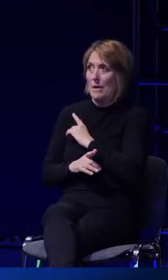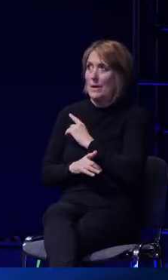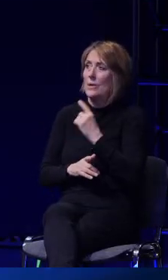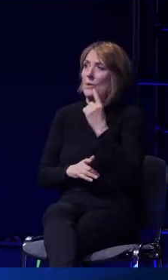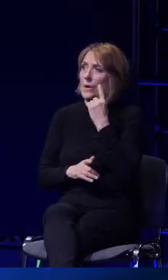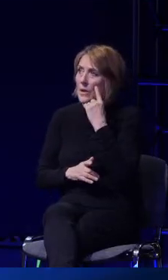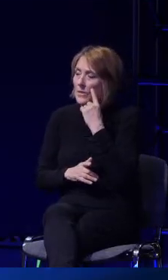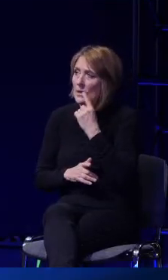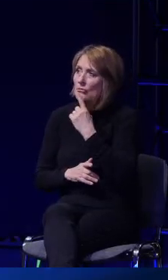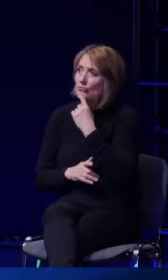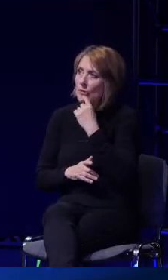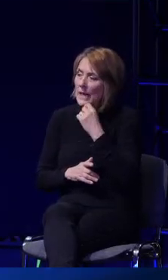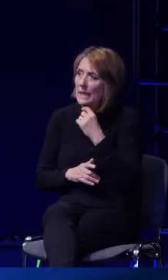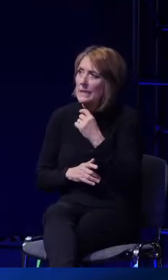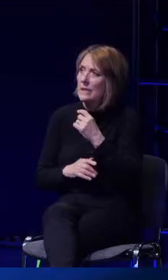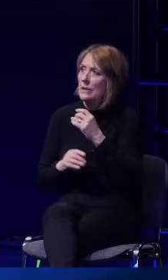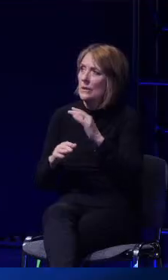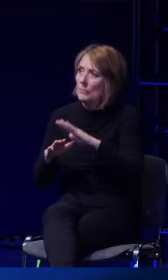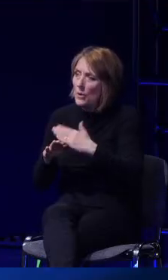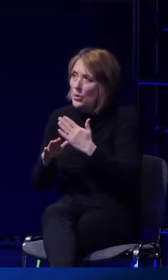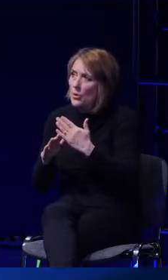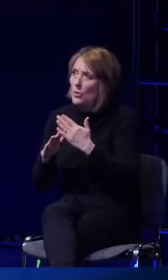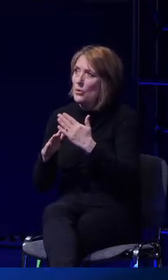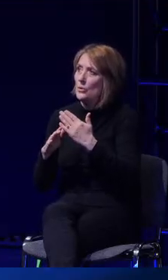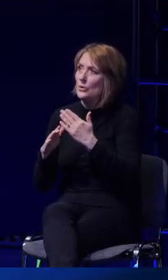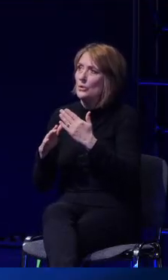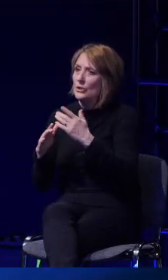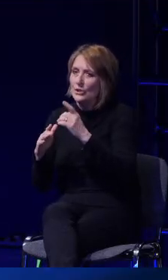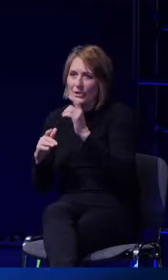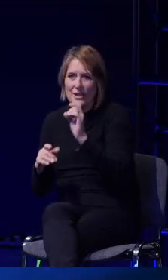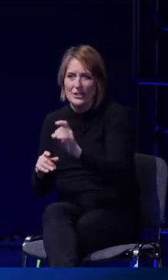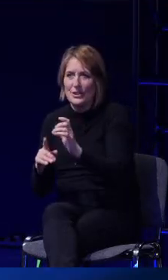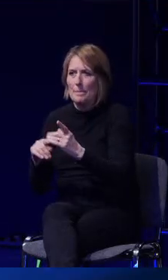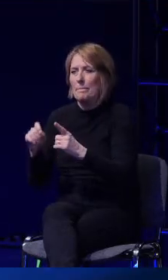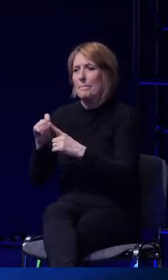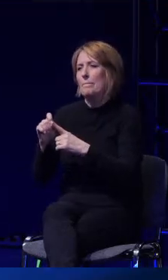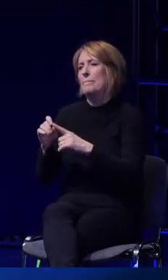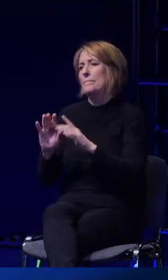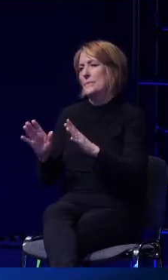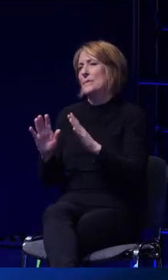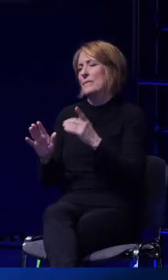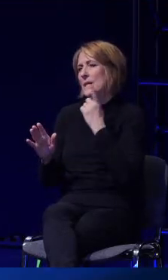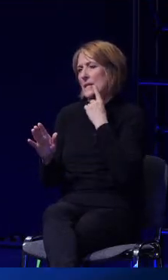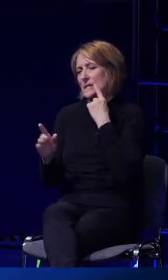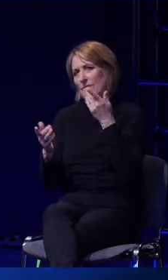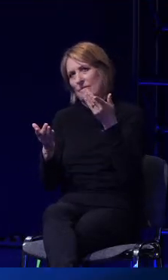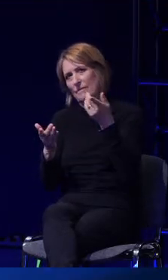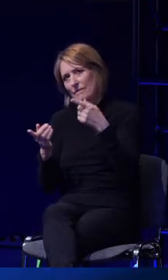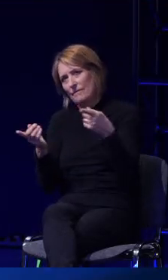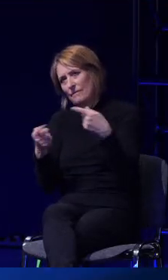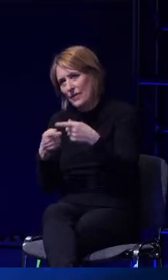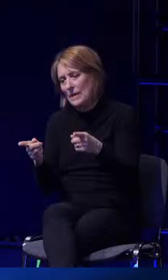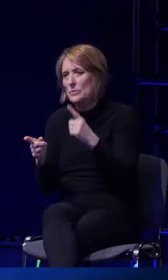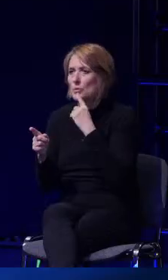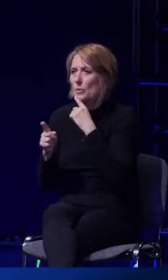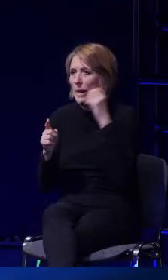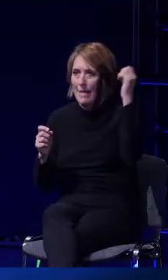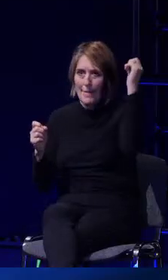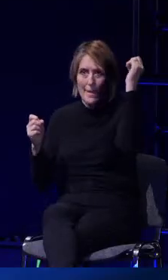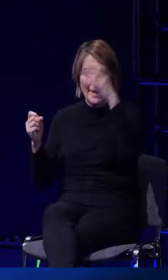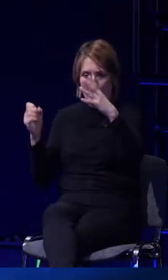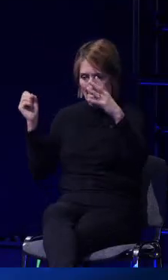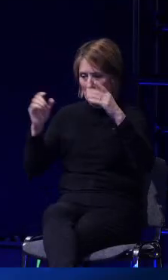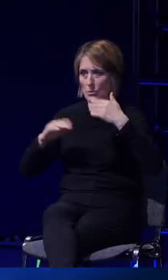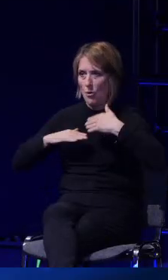green chip, a blue chip, a white chip, and another white chip. But so it's easier then to talk about the lamps we're using on the floor, and if